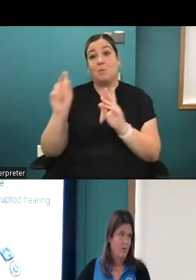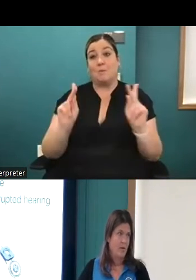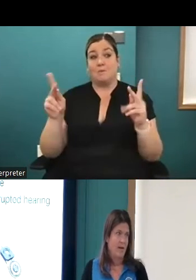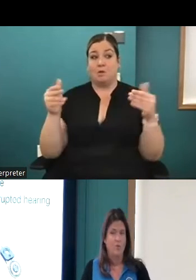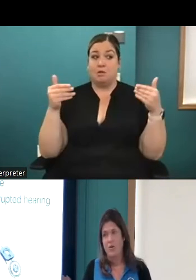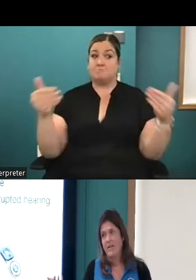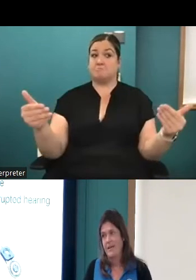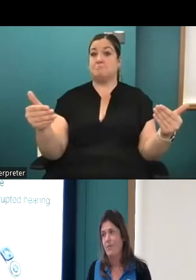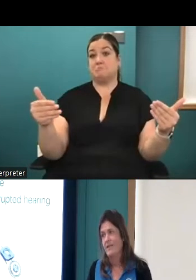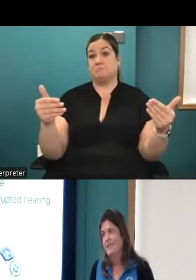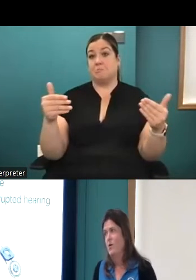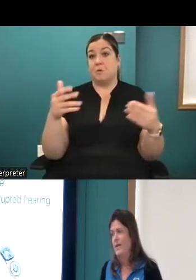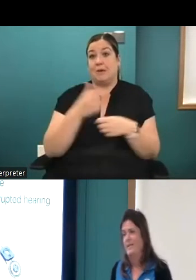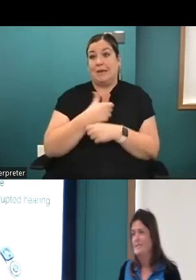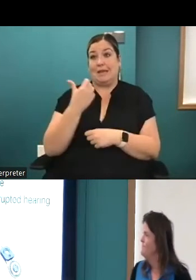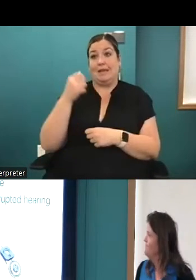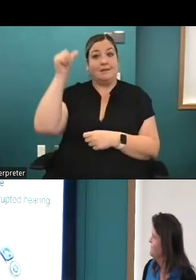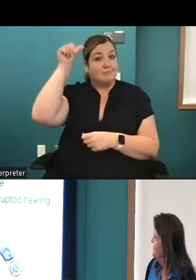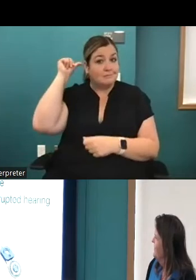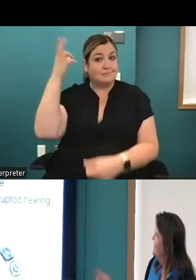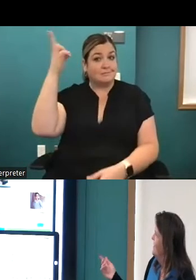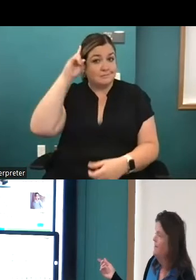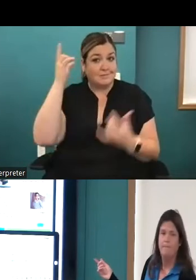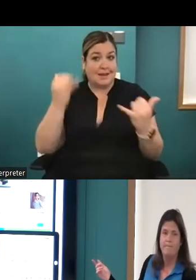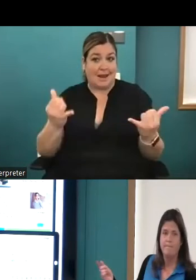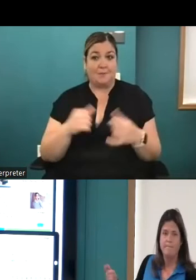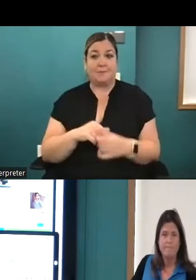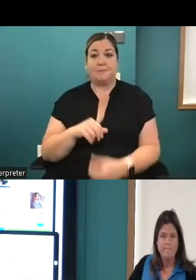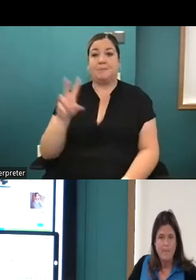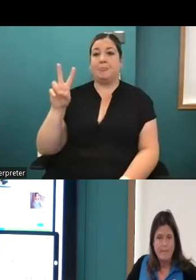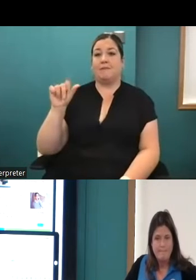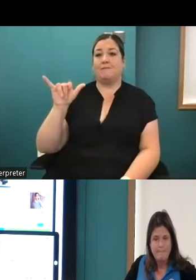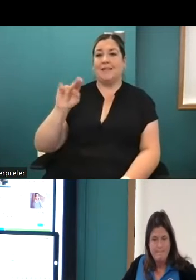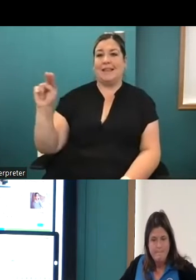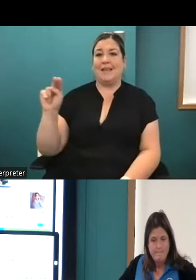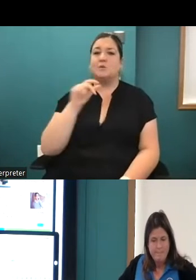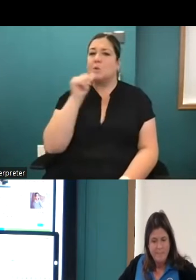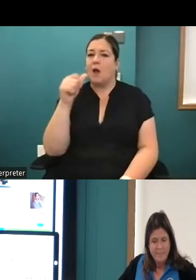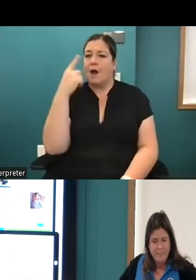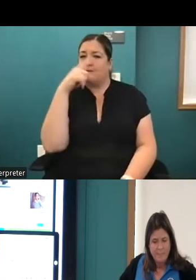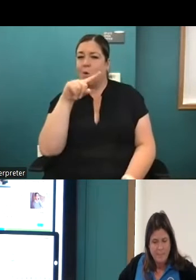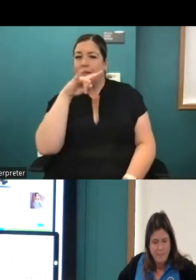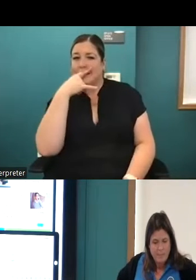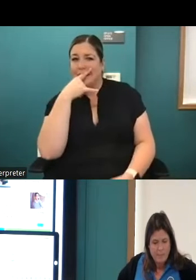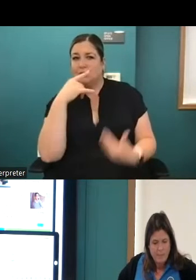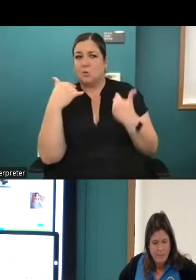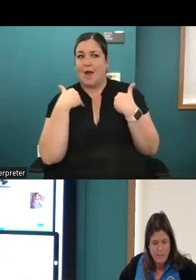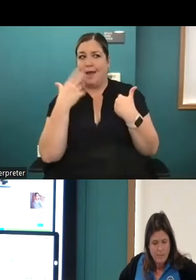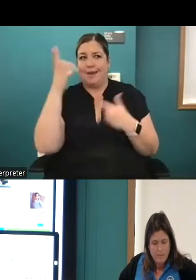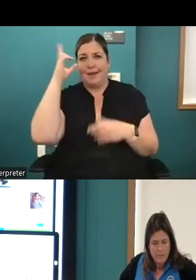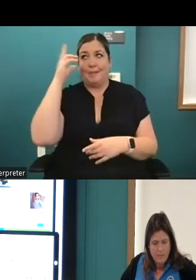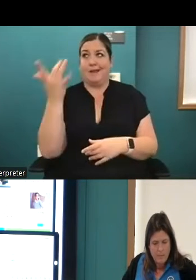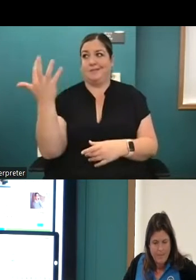forward who are getting implants nowadays. Okay, so it's not for the kids who got implants